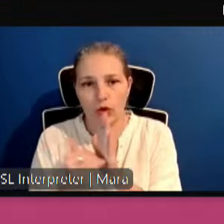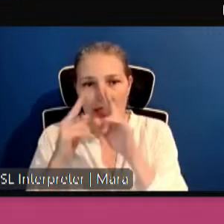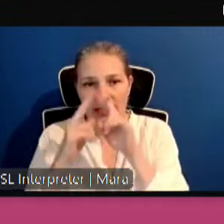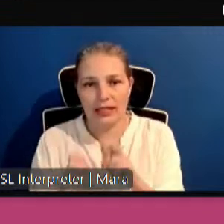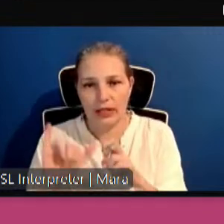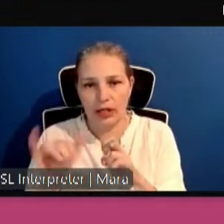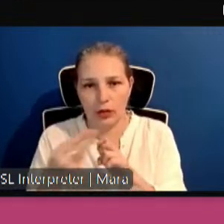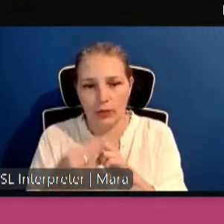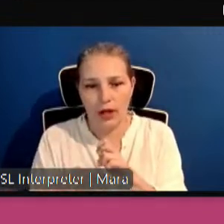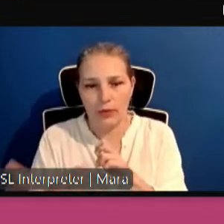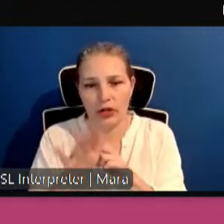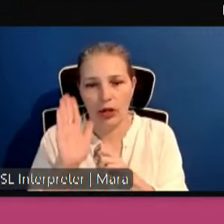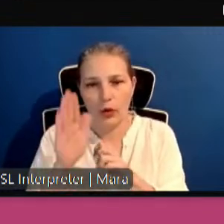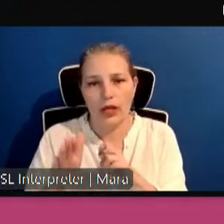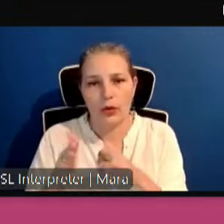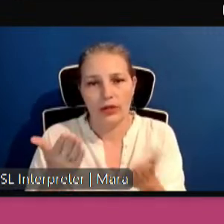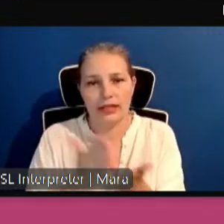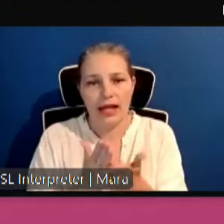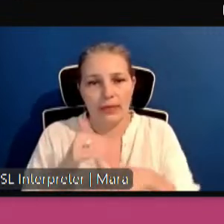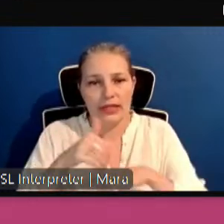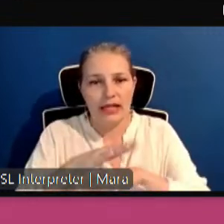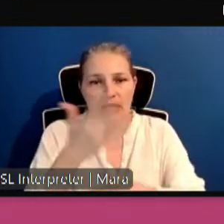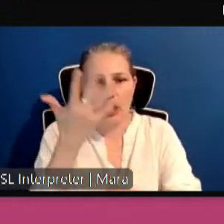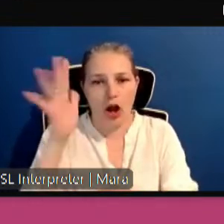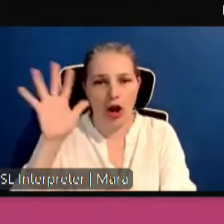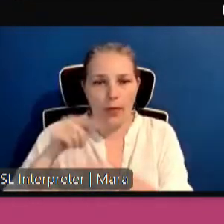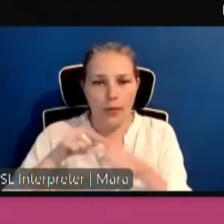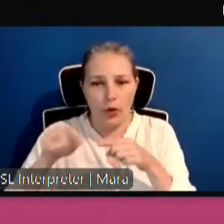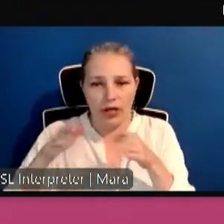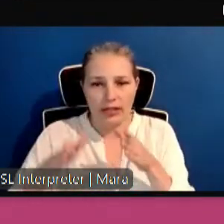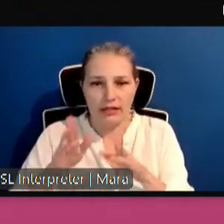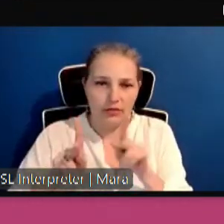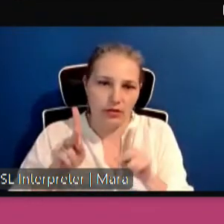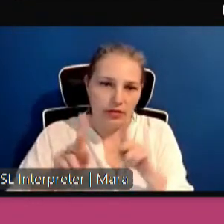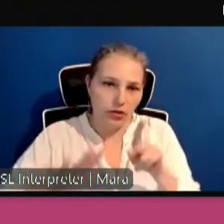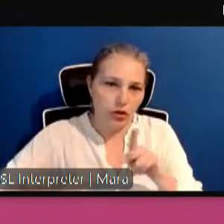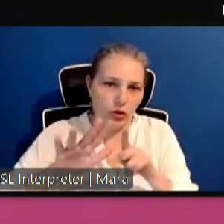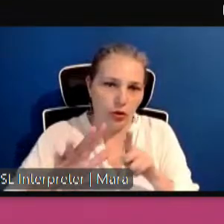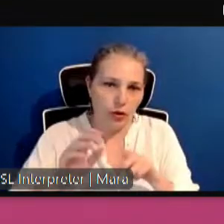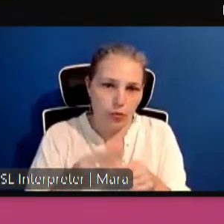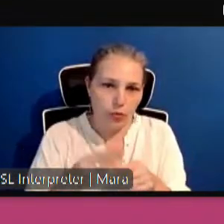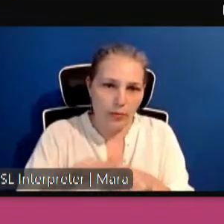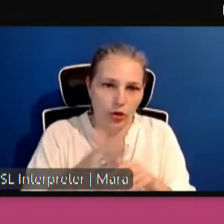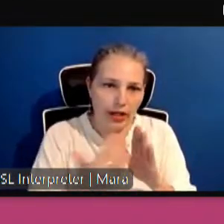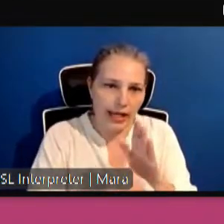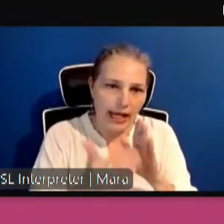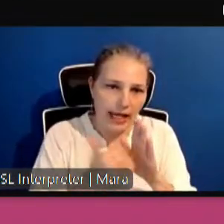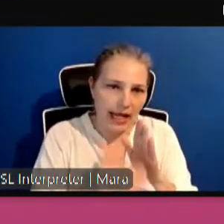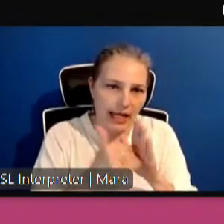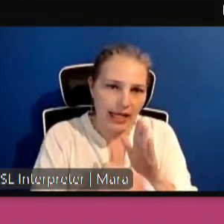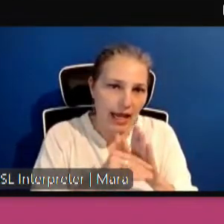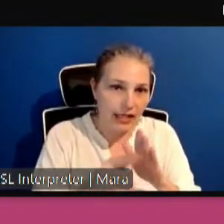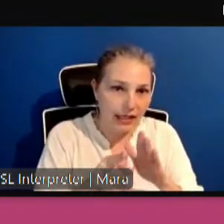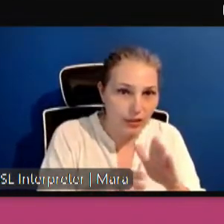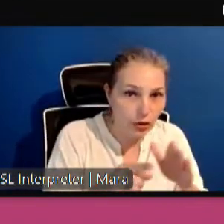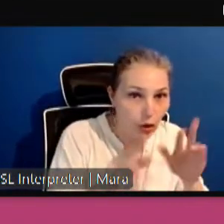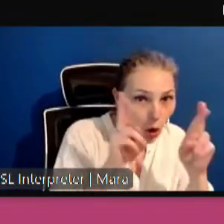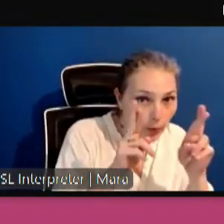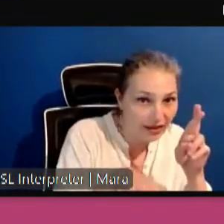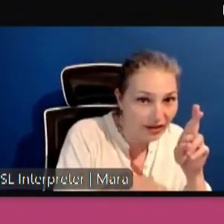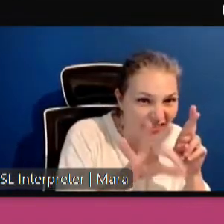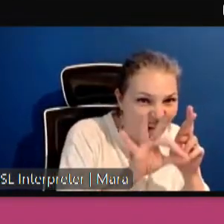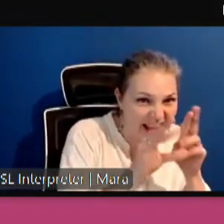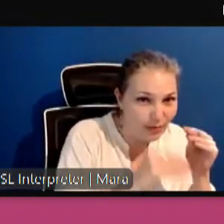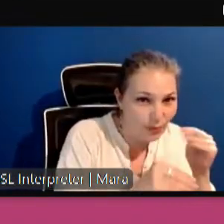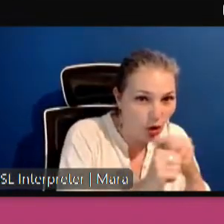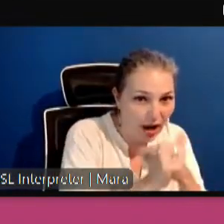we're going to stop sending arborists back to your property multiple times in hopes of them finding more hazard trees.